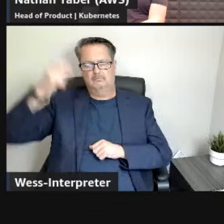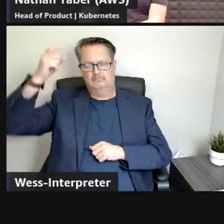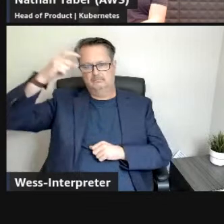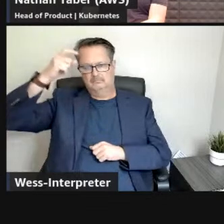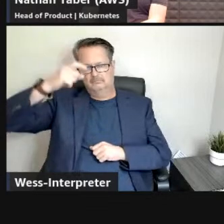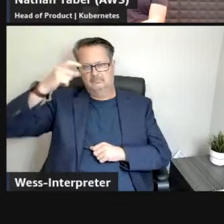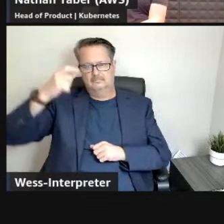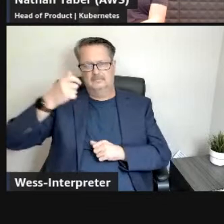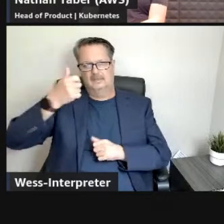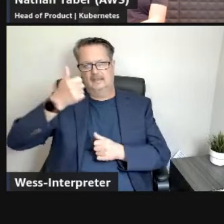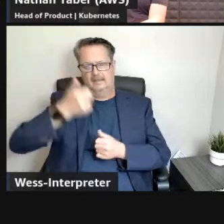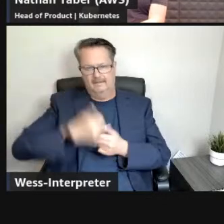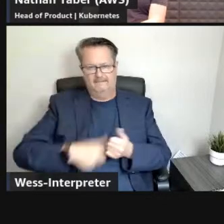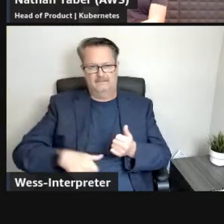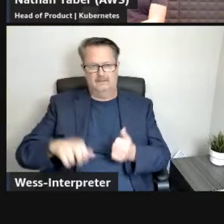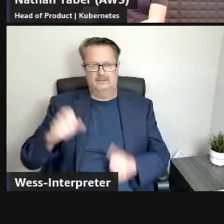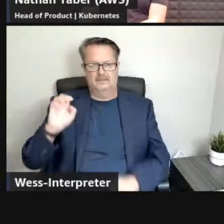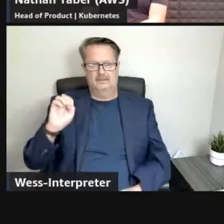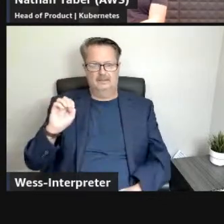start.